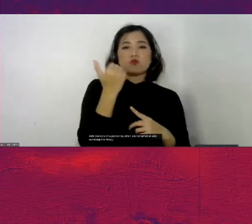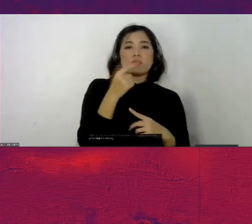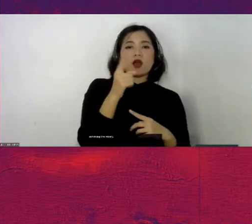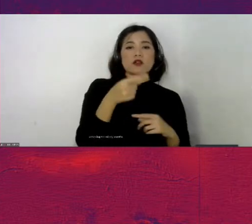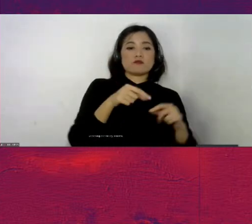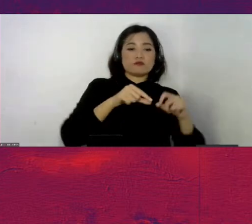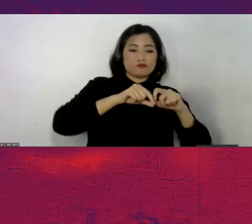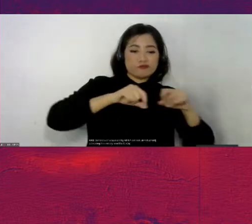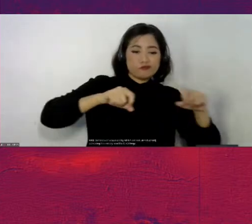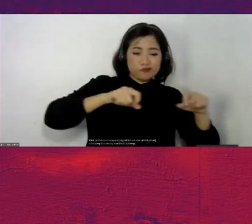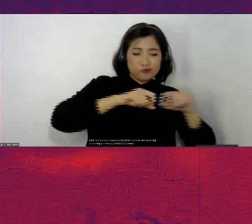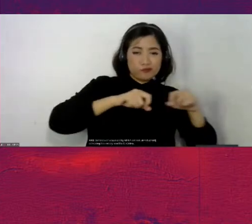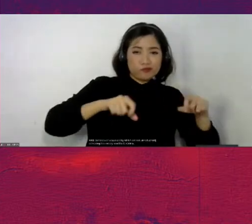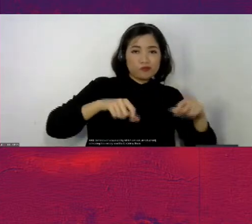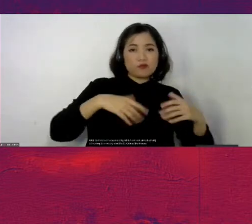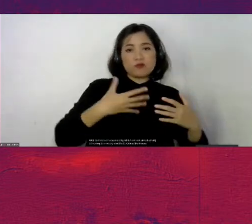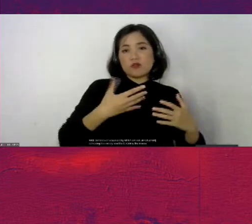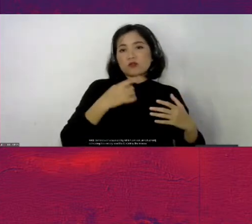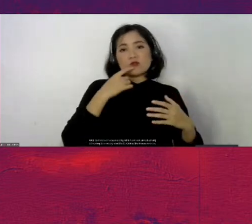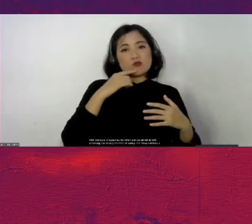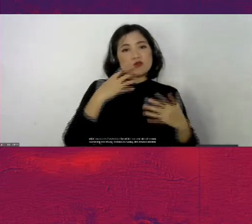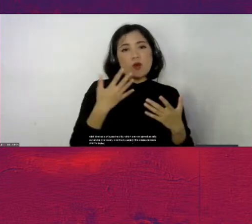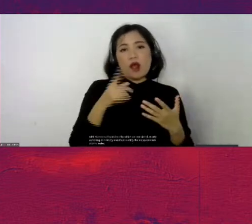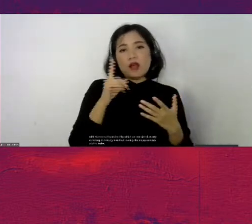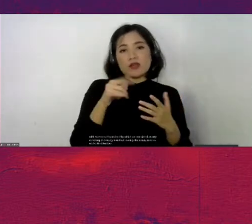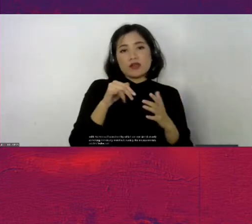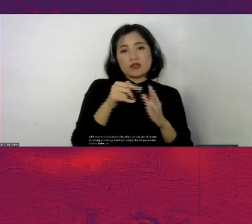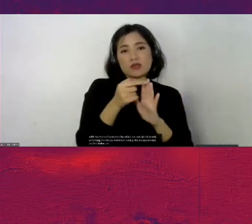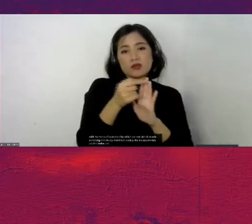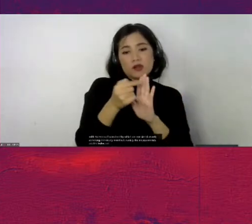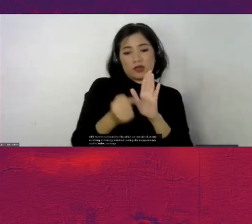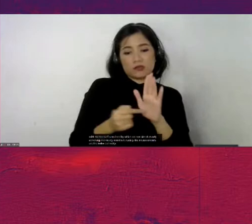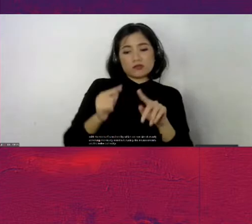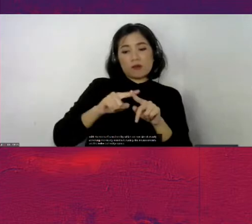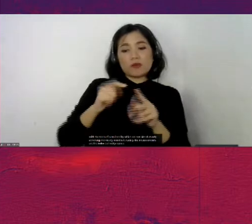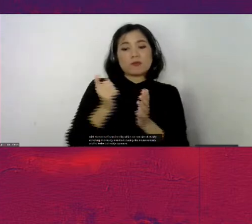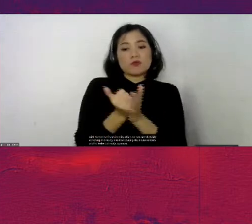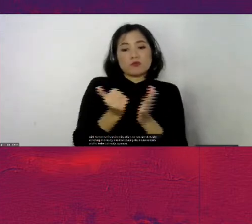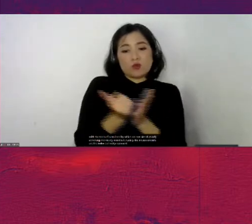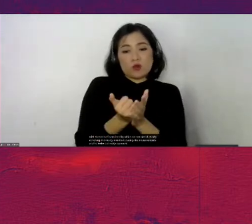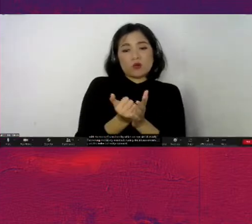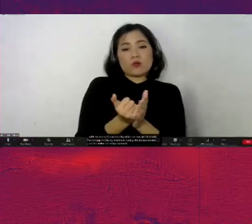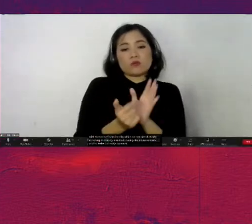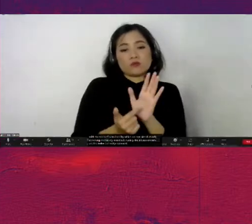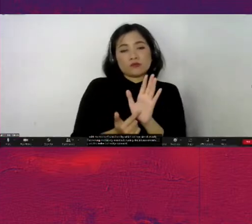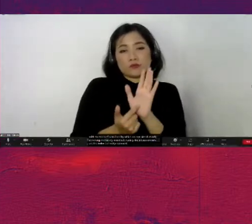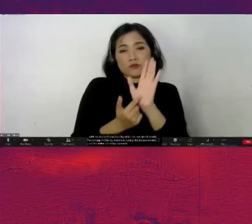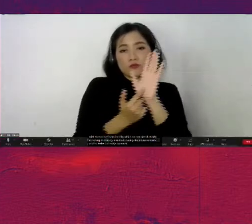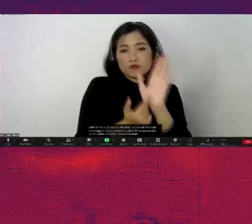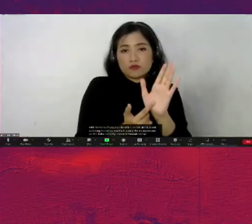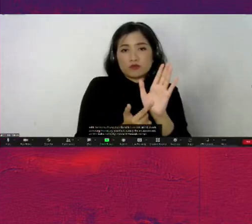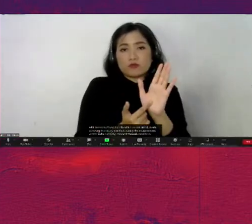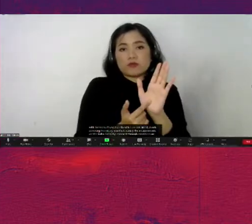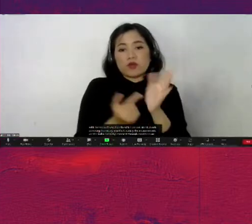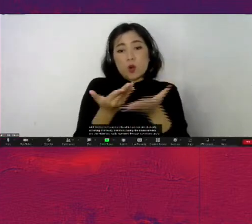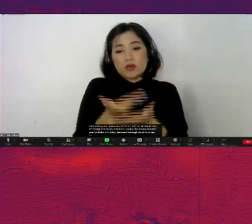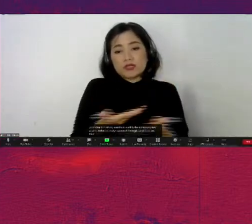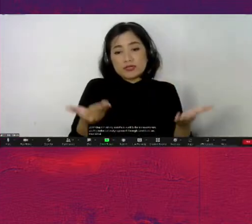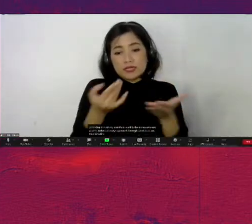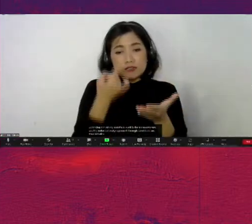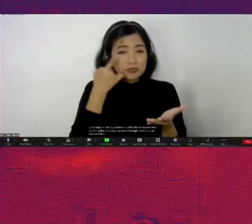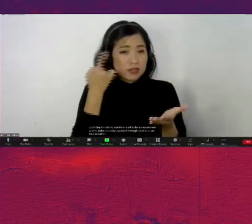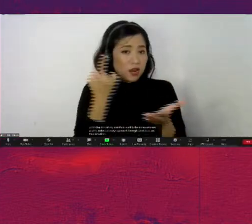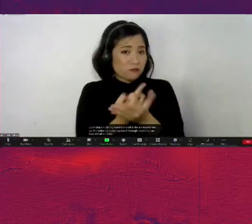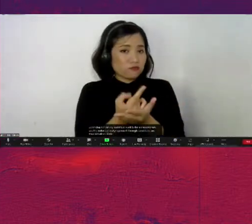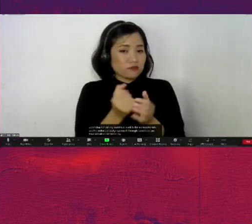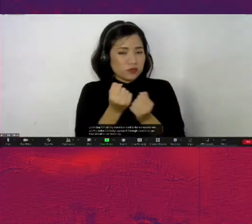to satisfy the measurements or the index, but really represent the true conditions or true initiatives taken